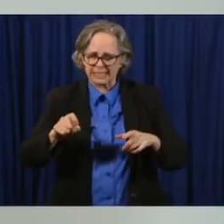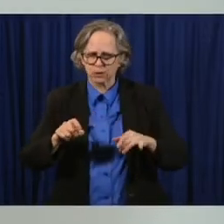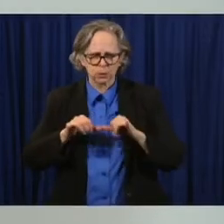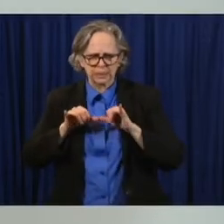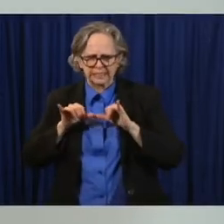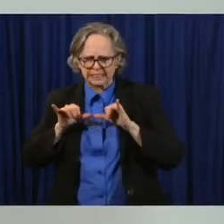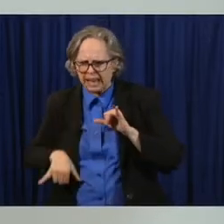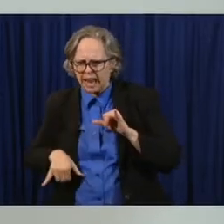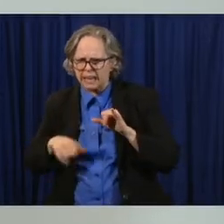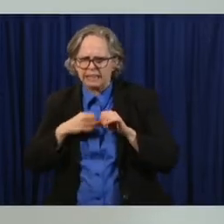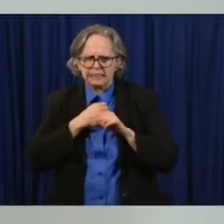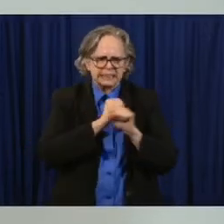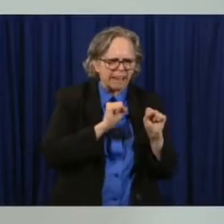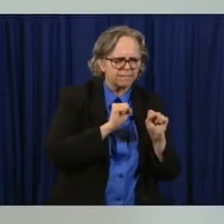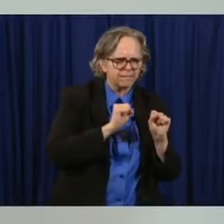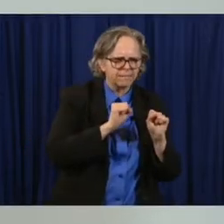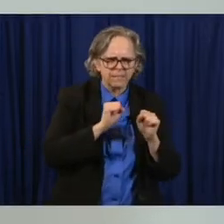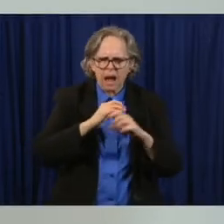safe.